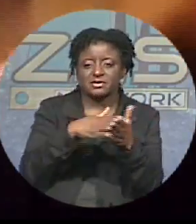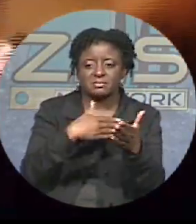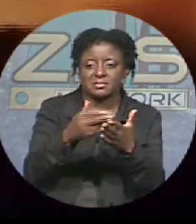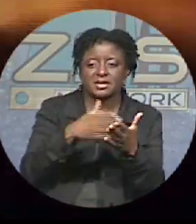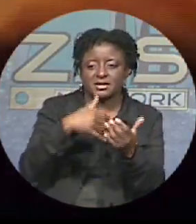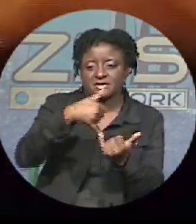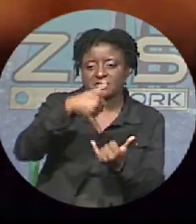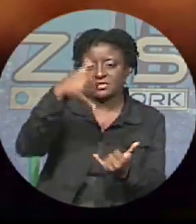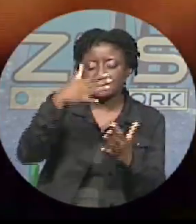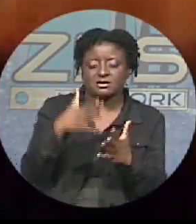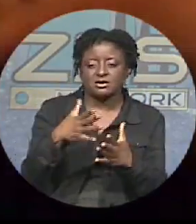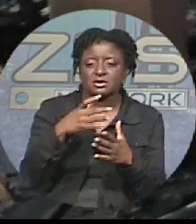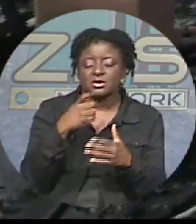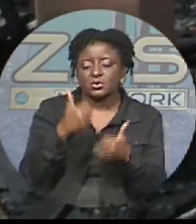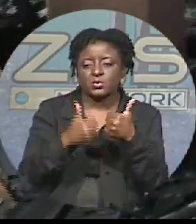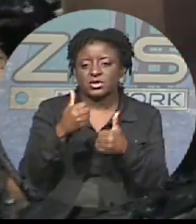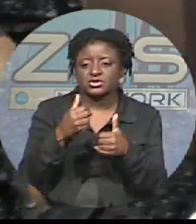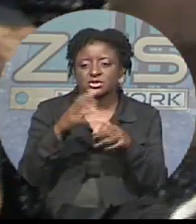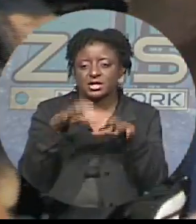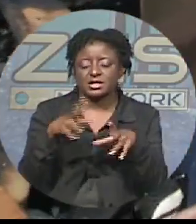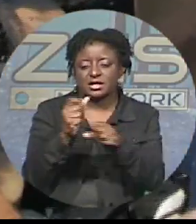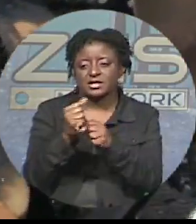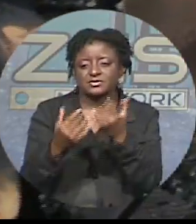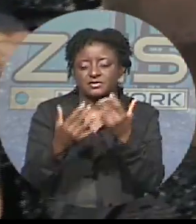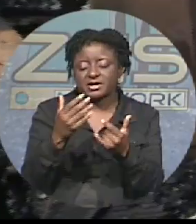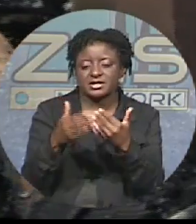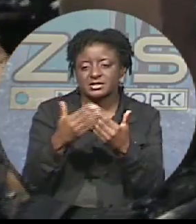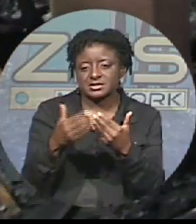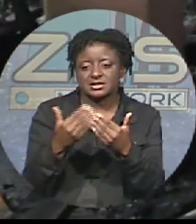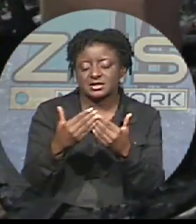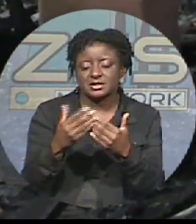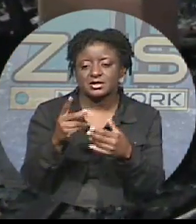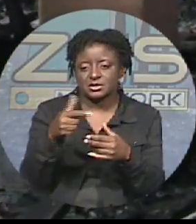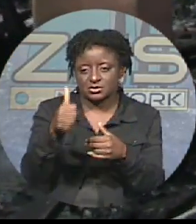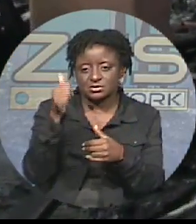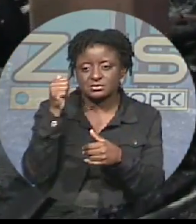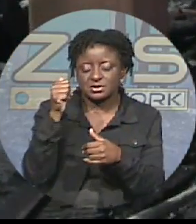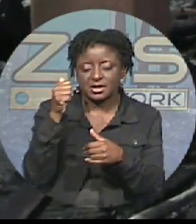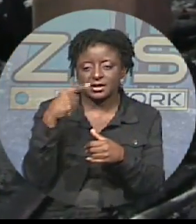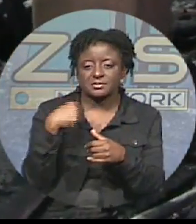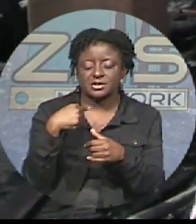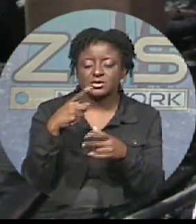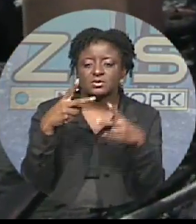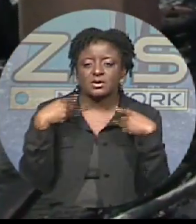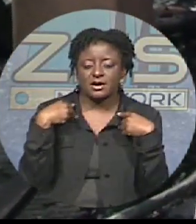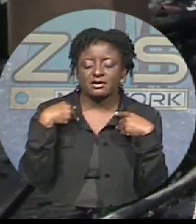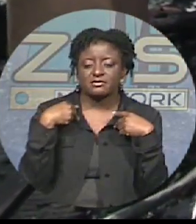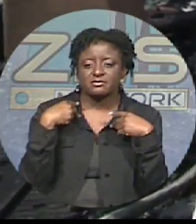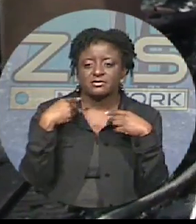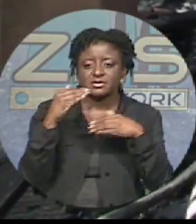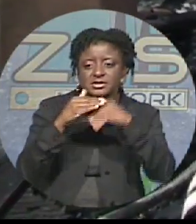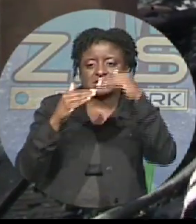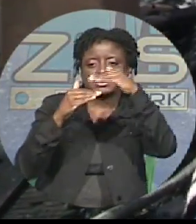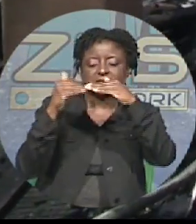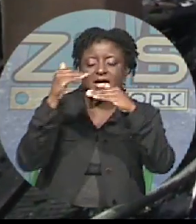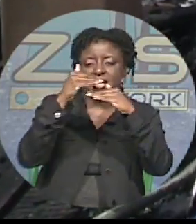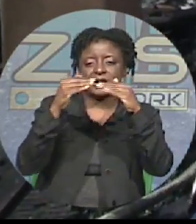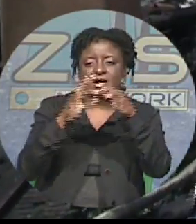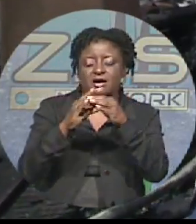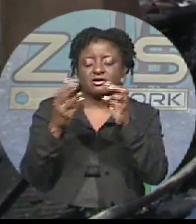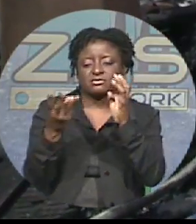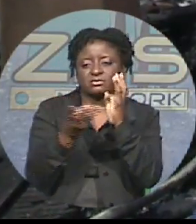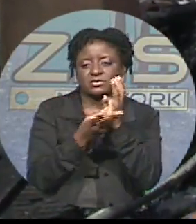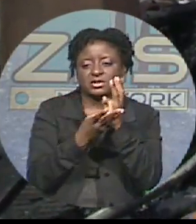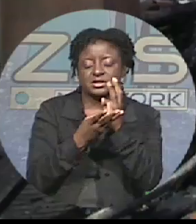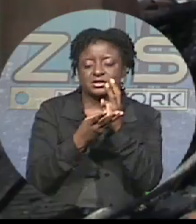had there which are flammable. You can see in the back of me, they have a stack of plywood. Are they burning? They stack together.